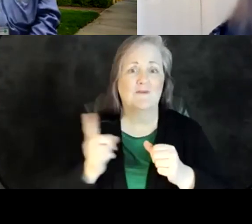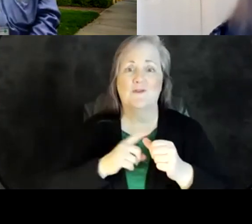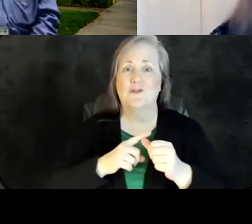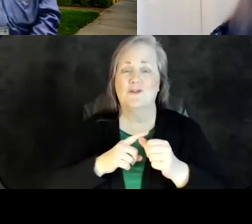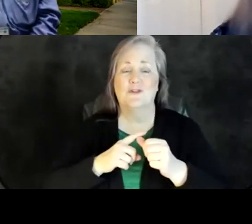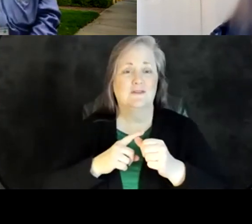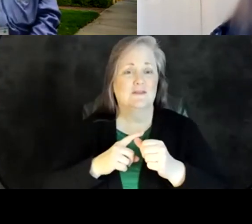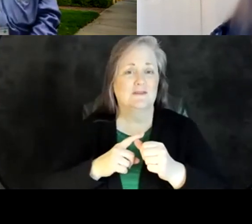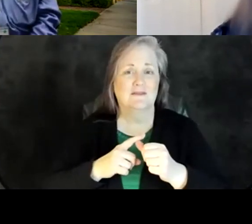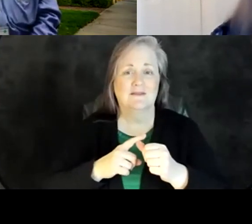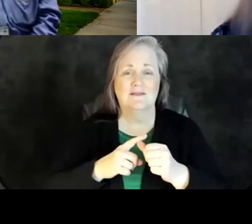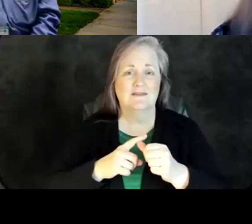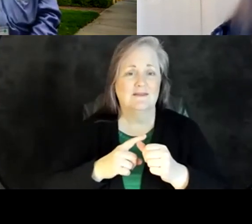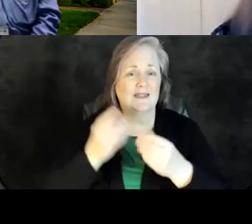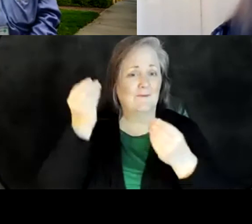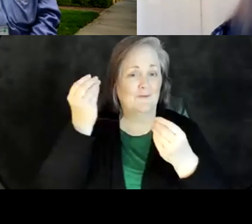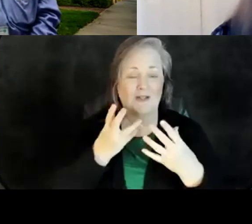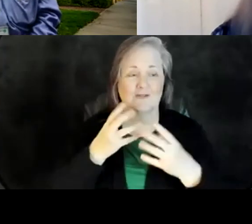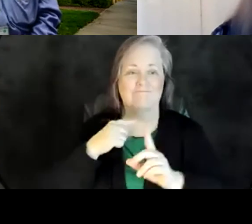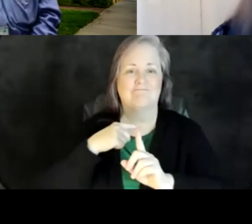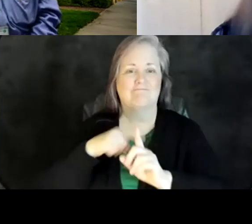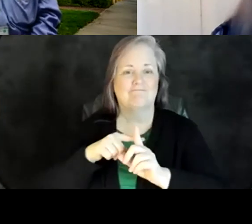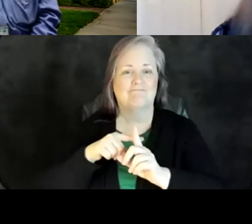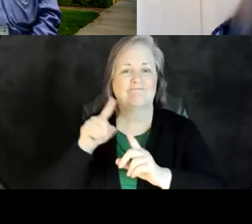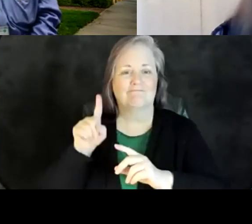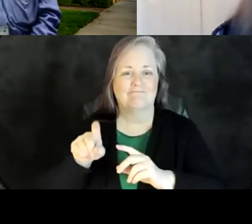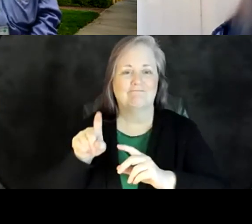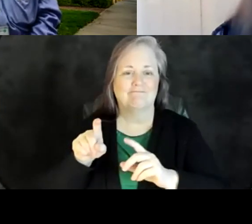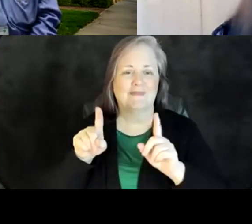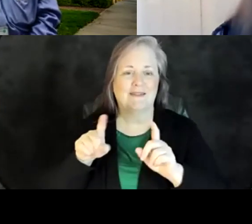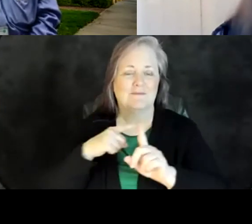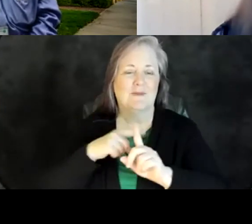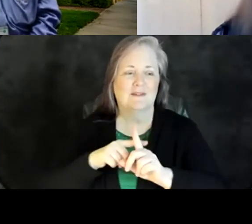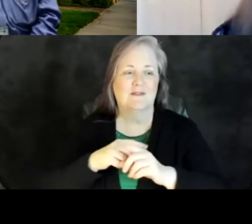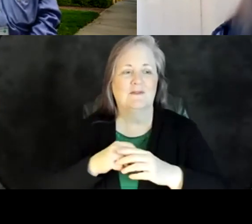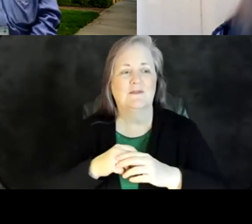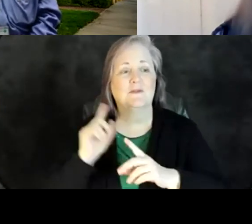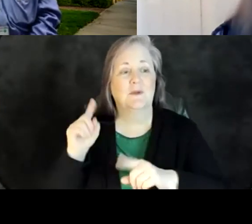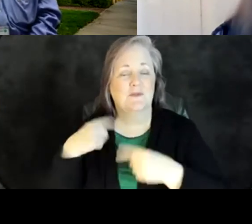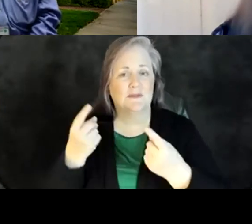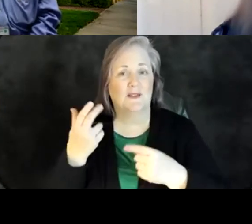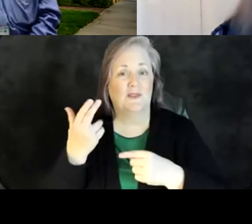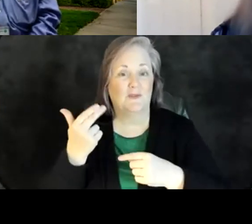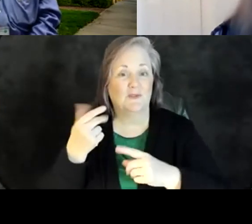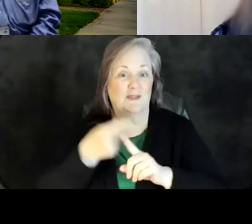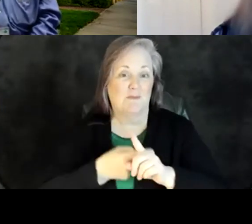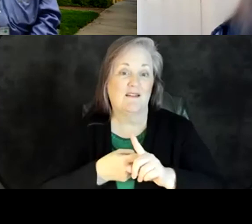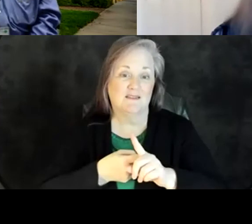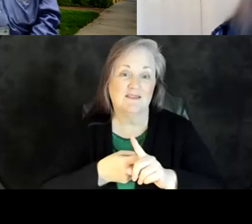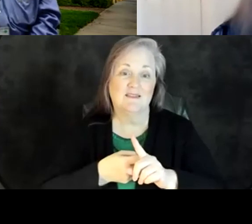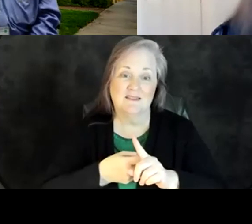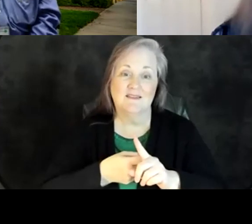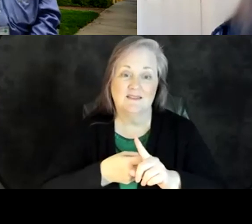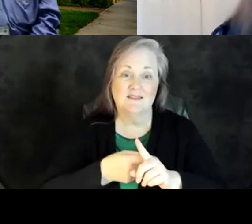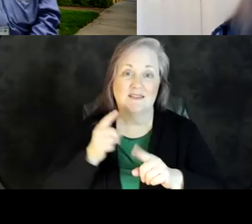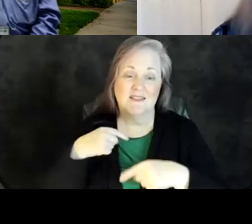back that the test was positive. And so this has been 13 months